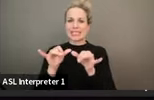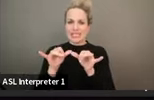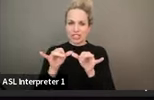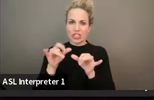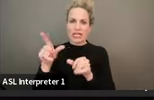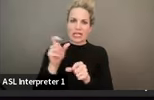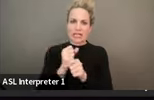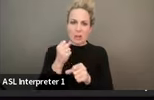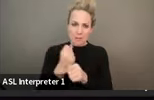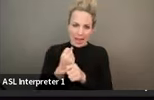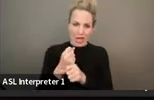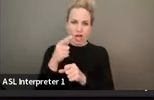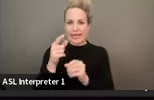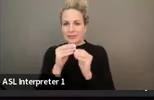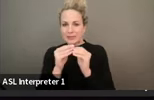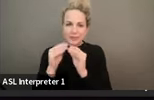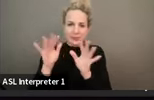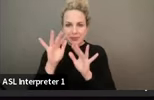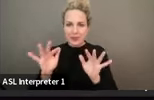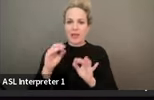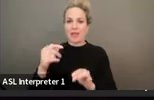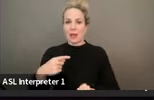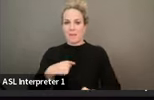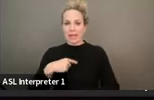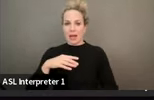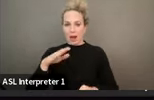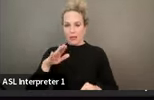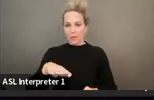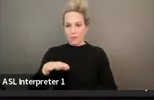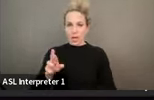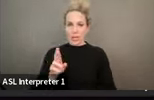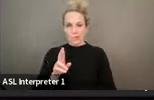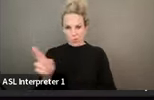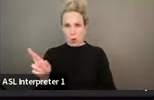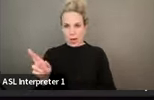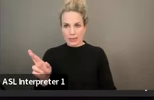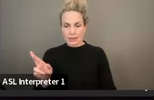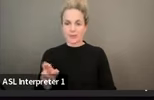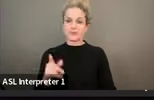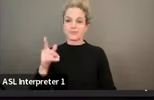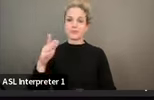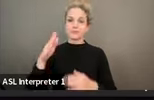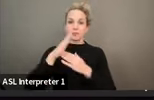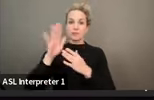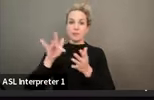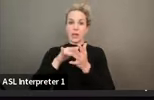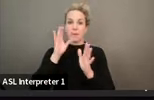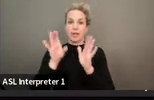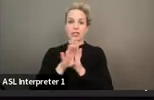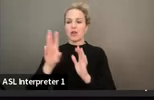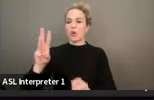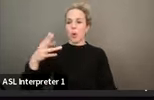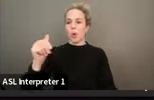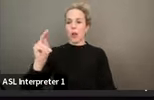maker, a tinkerer. And you have me down on the bottom right. In the top middle picture, you have Wayne